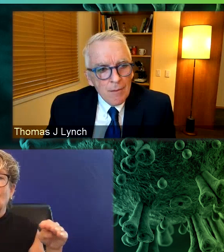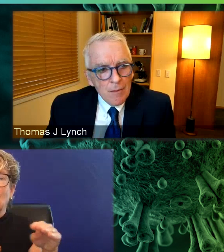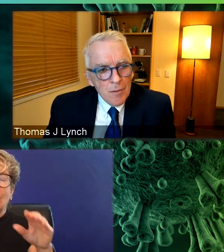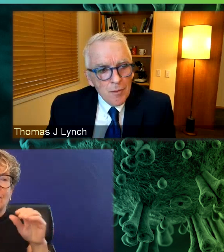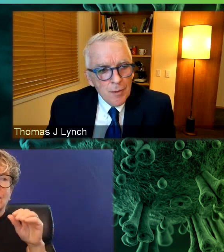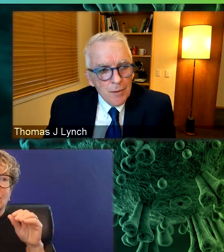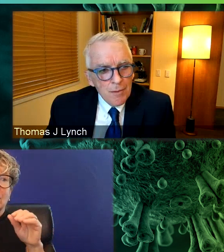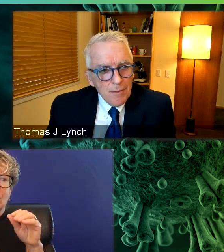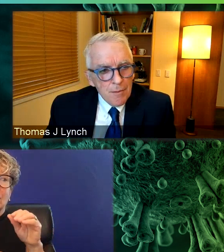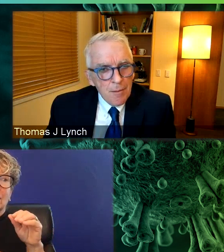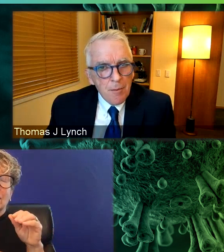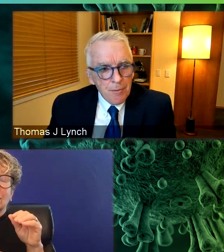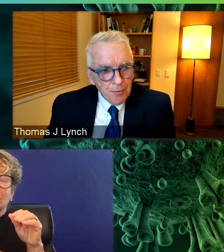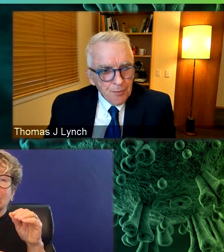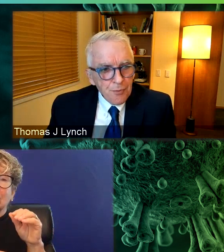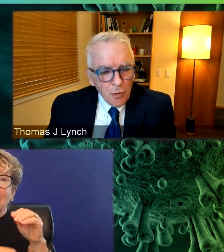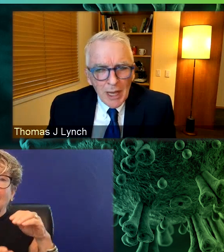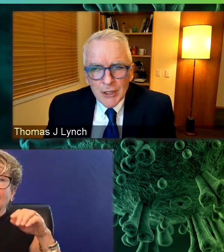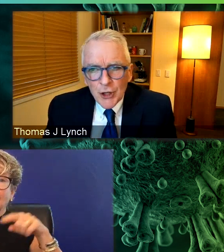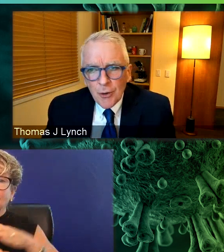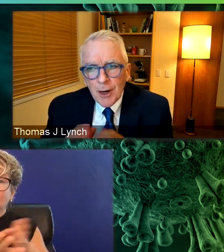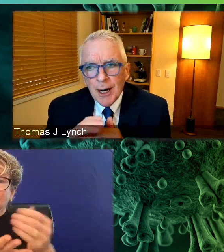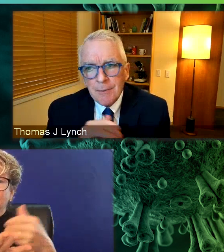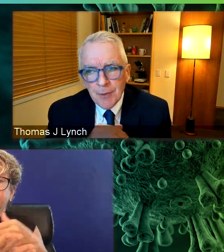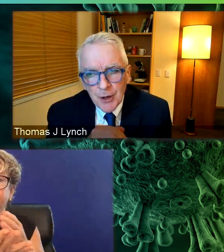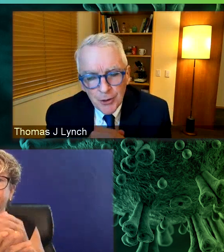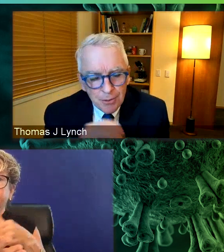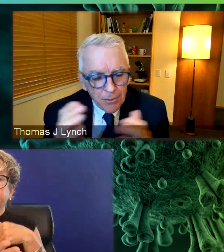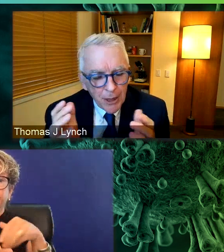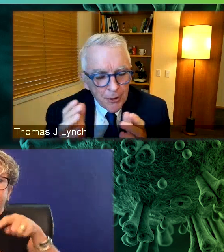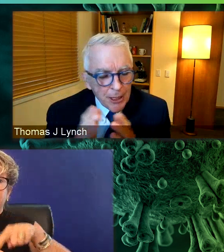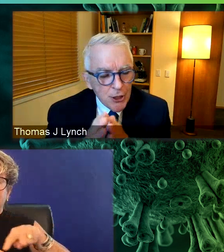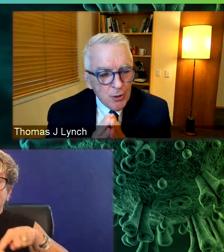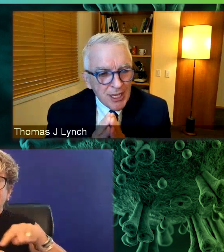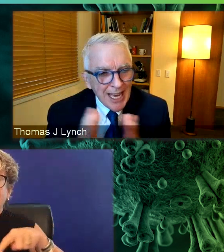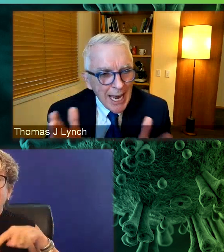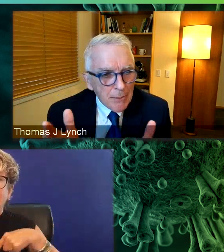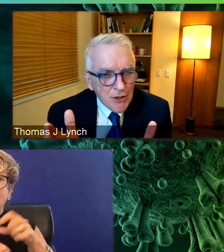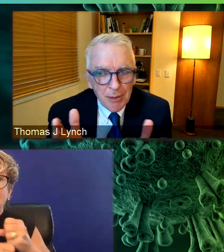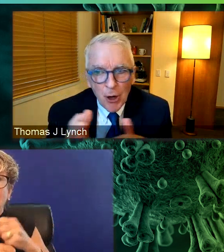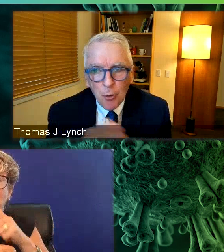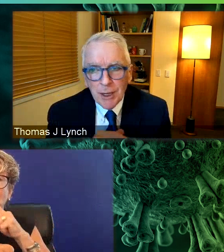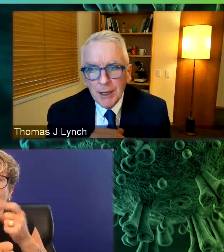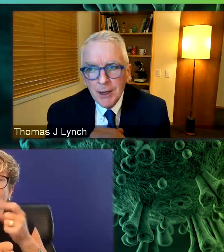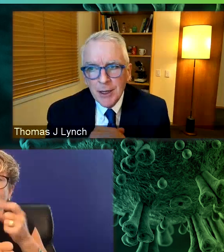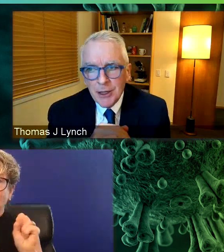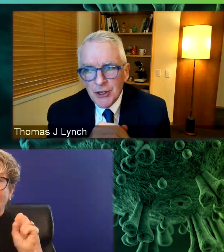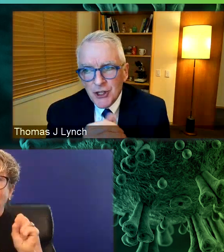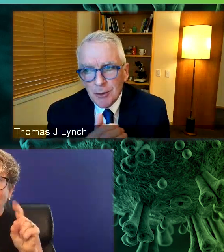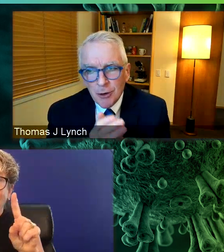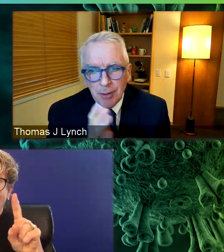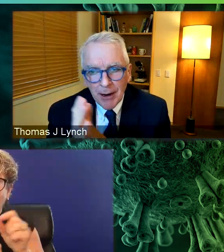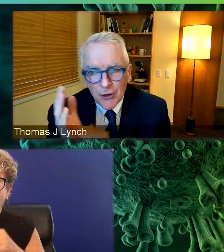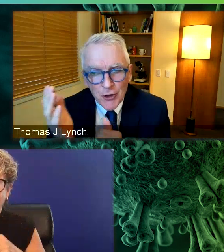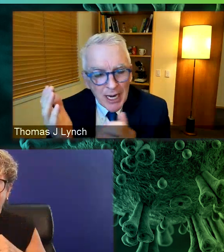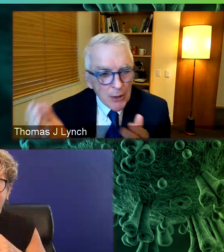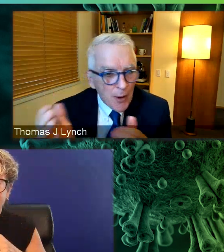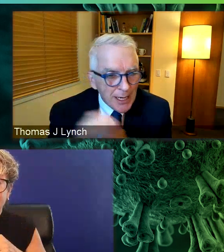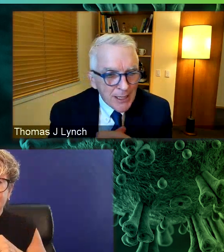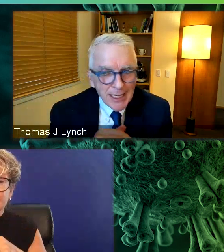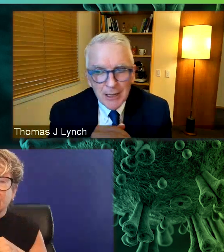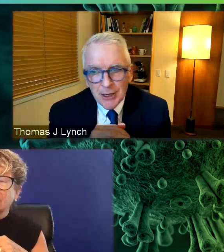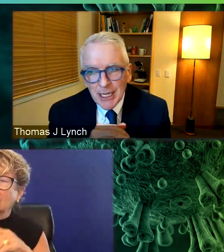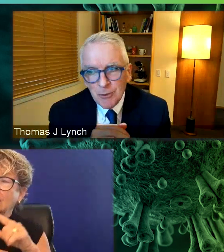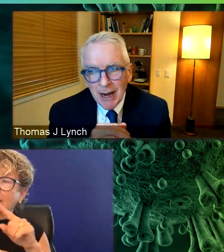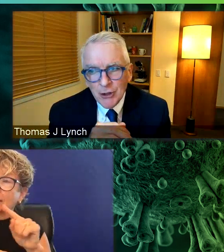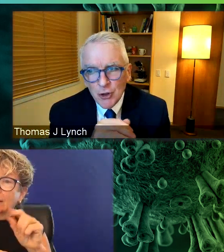effective vaccine. And so, you know, the other issue is that camps have been open this summer. Parents are getting